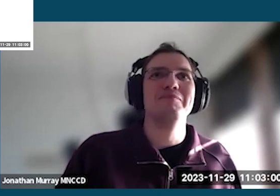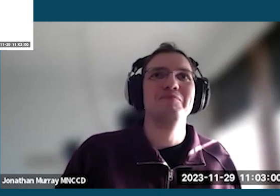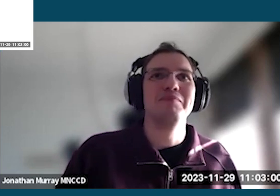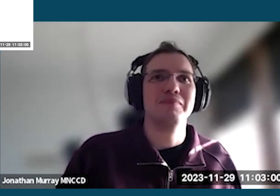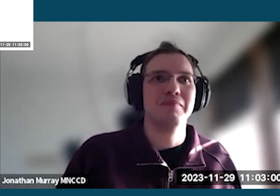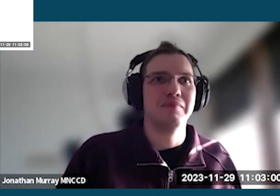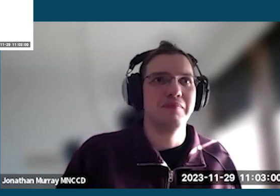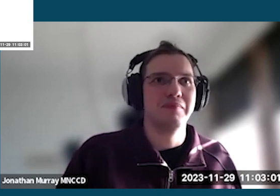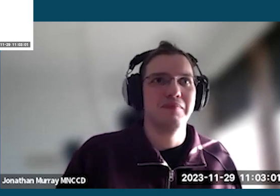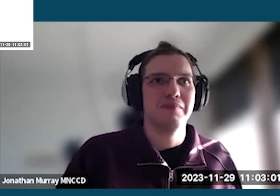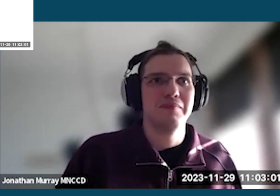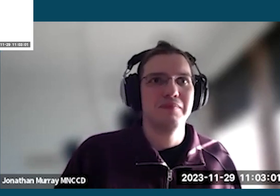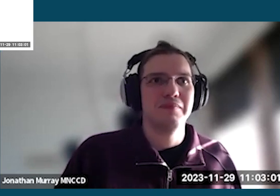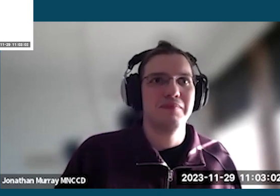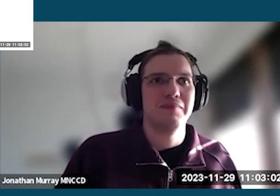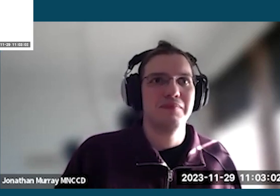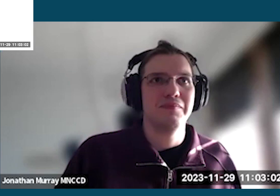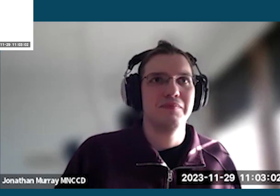me.